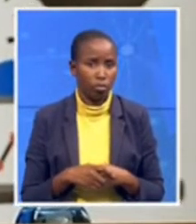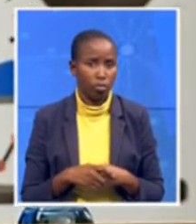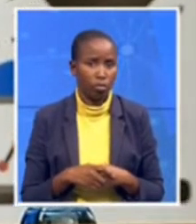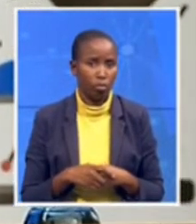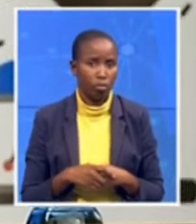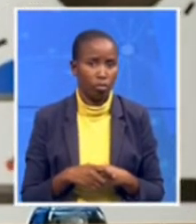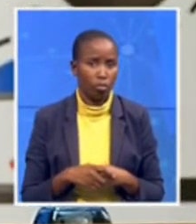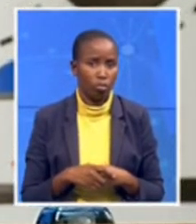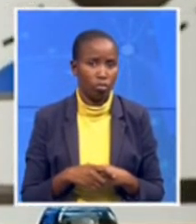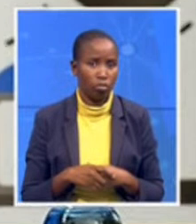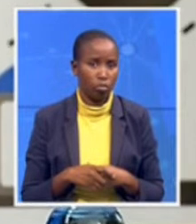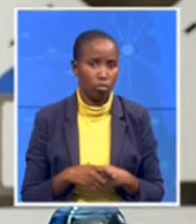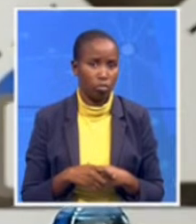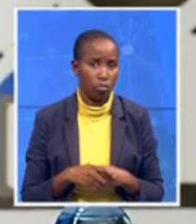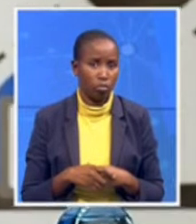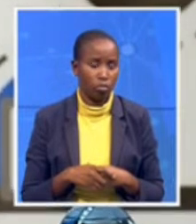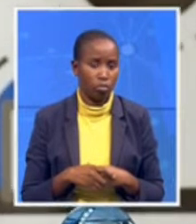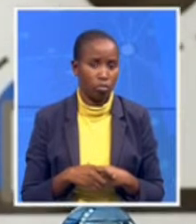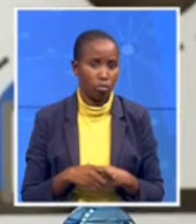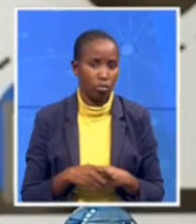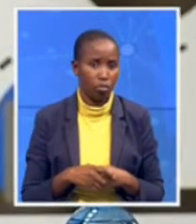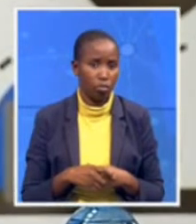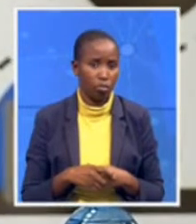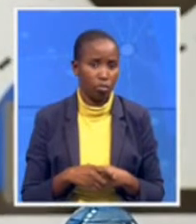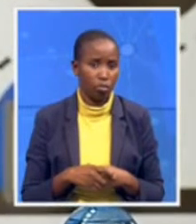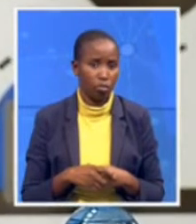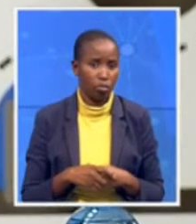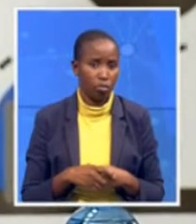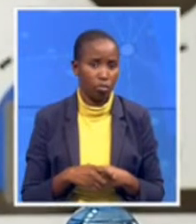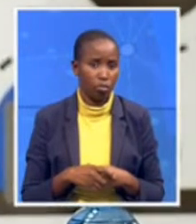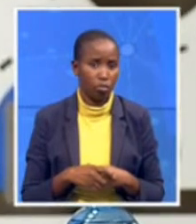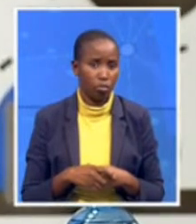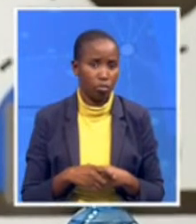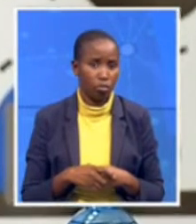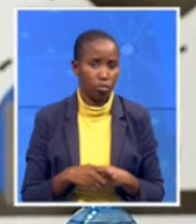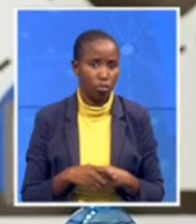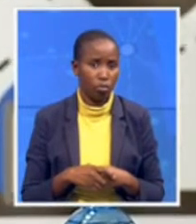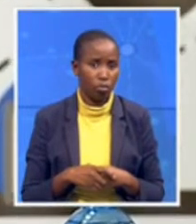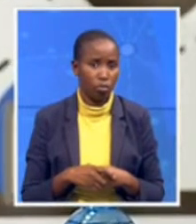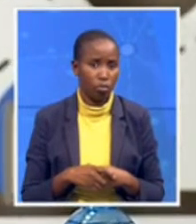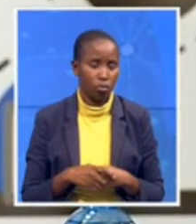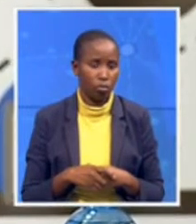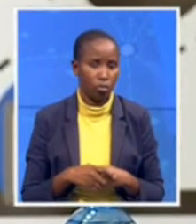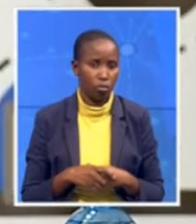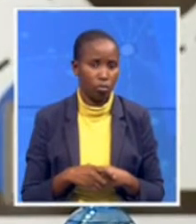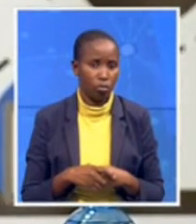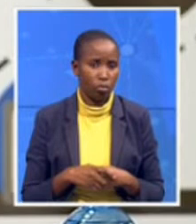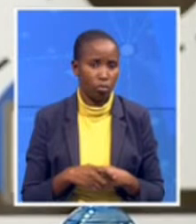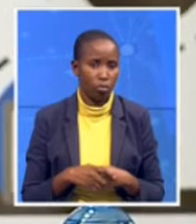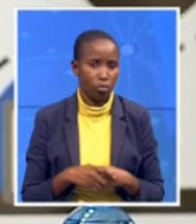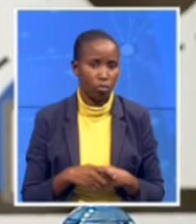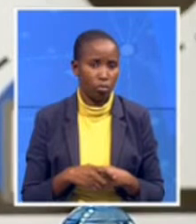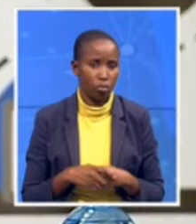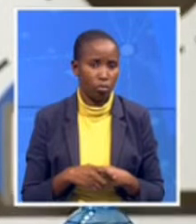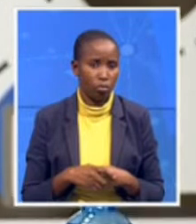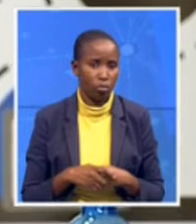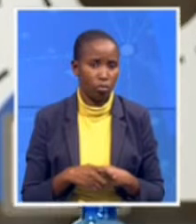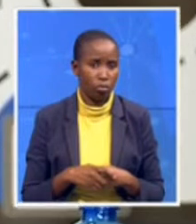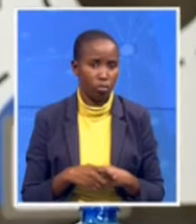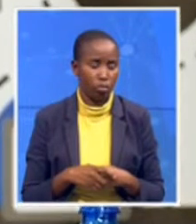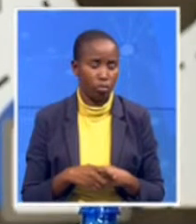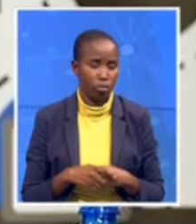press or MUT or ICASA. Are YouTubers, Twitch streamers, and TikTokers criminals if they